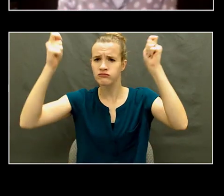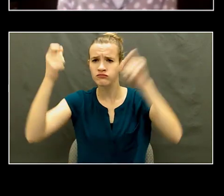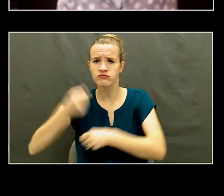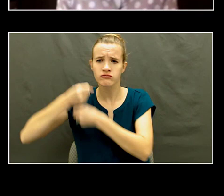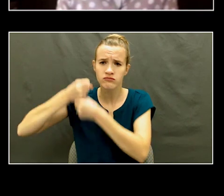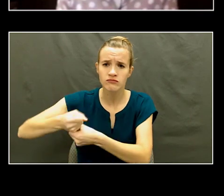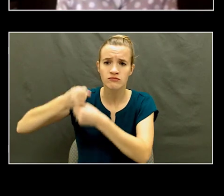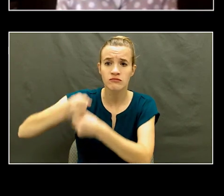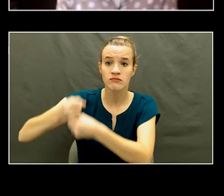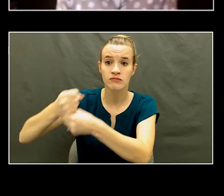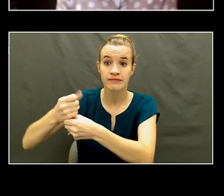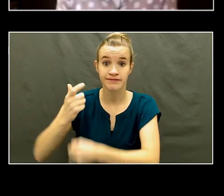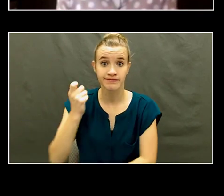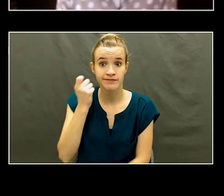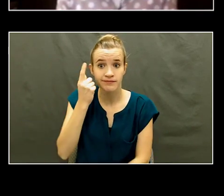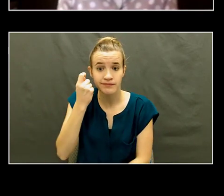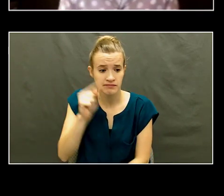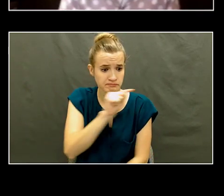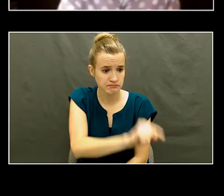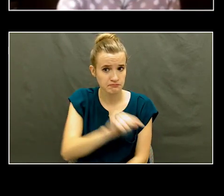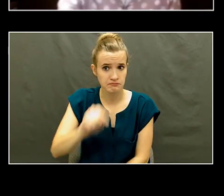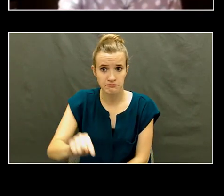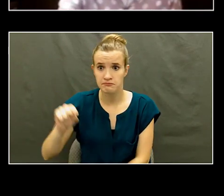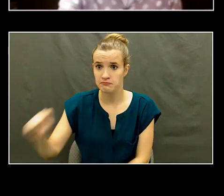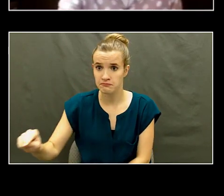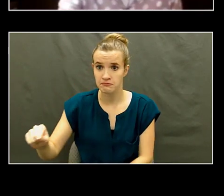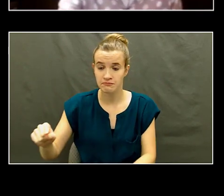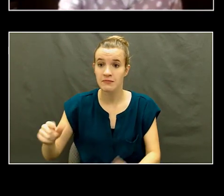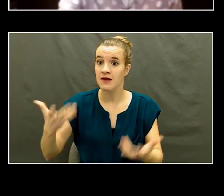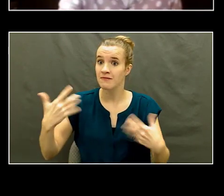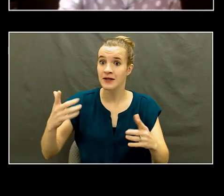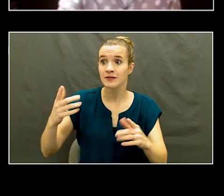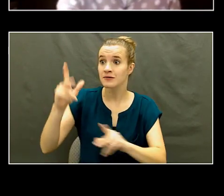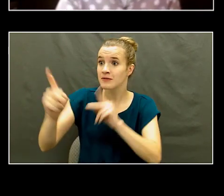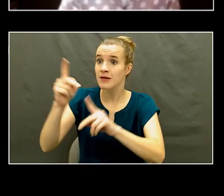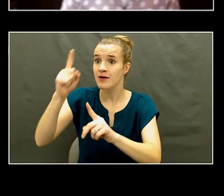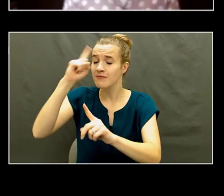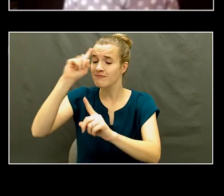don't always change people's minds, but Jennifer is used to that.